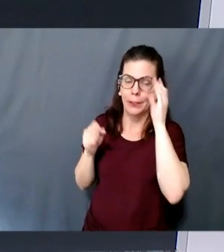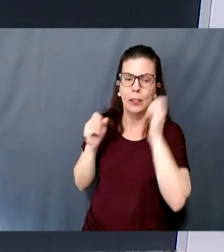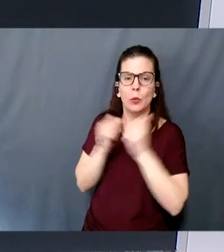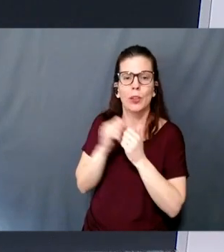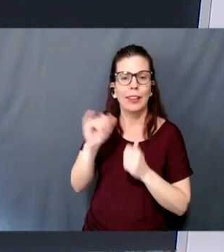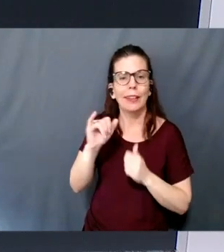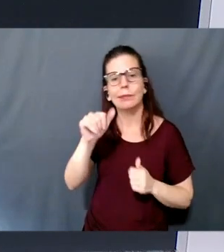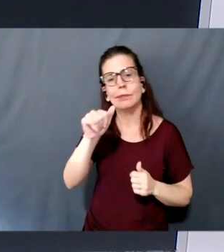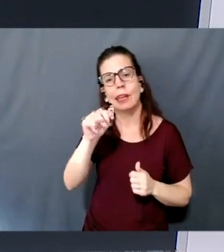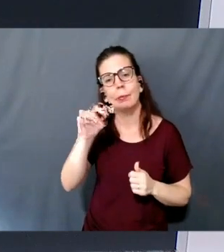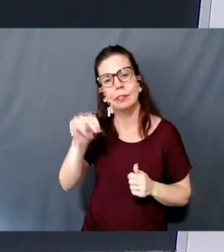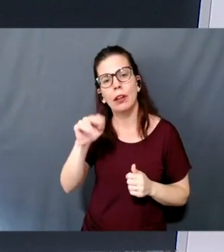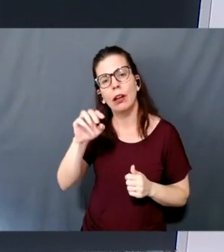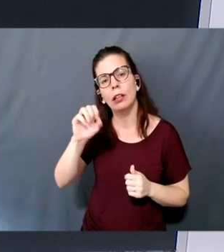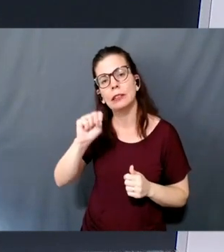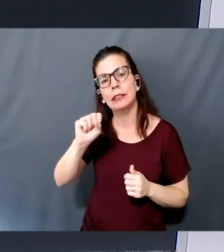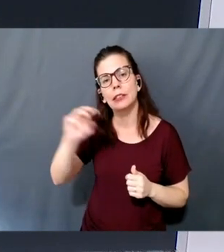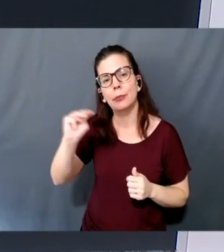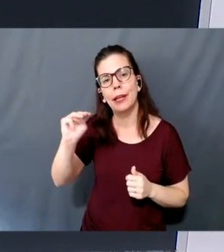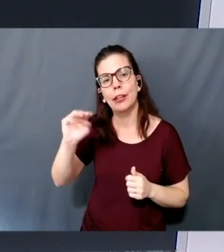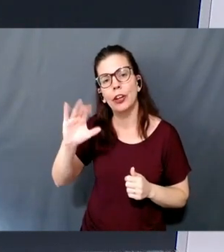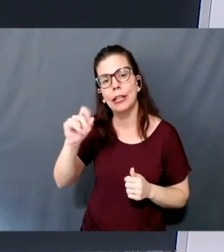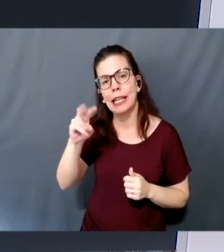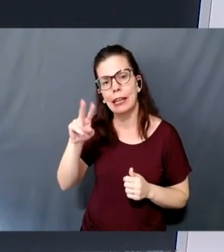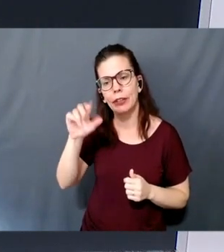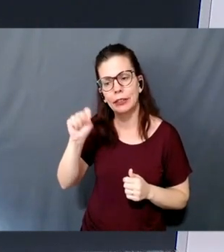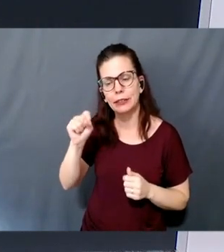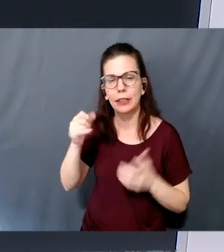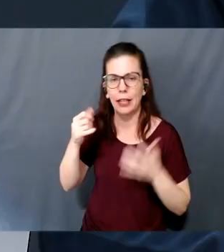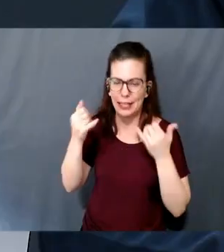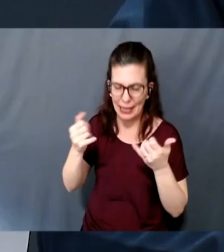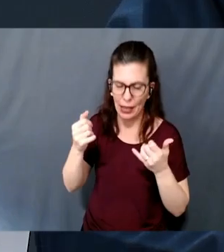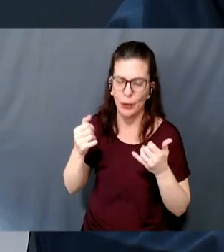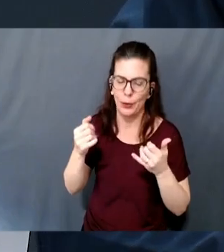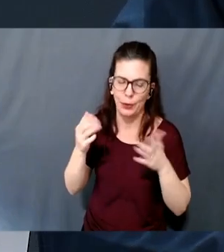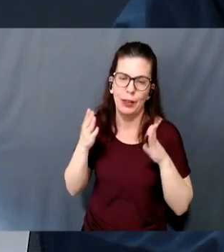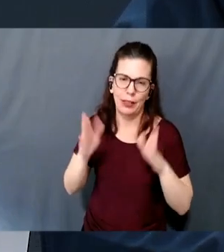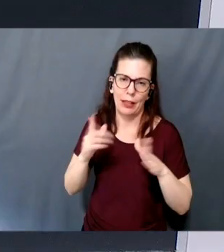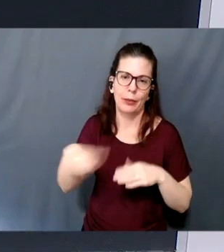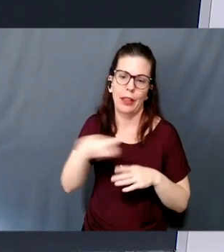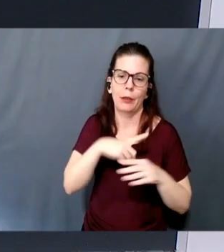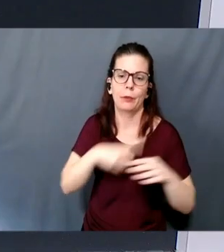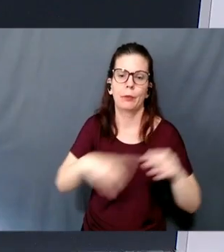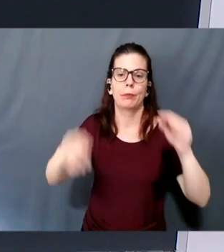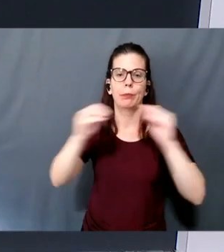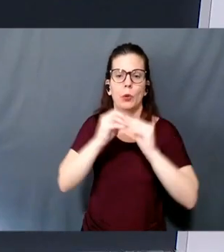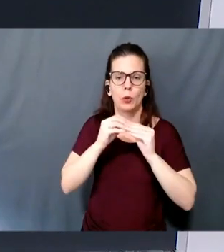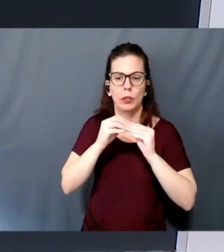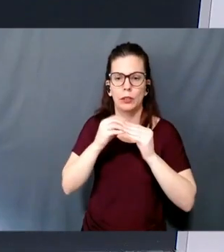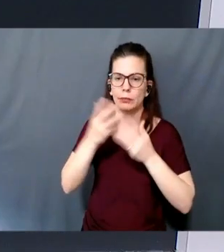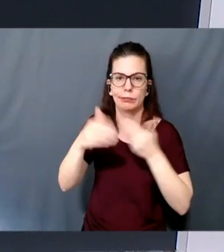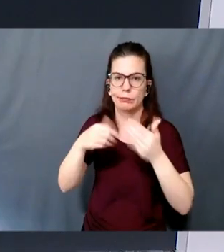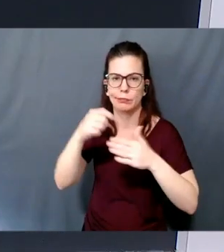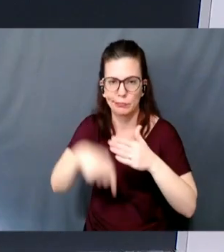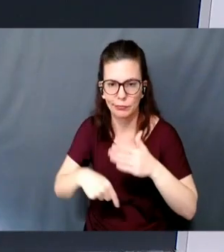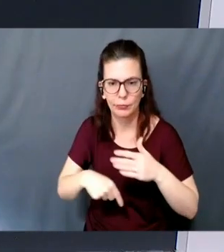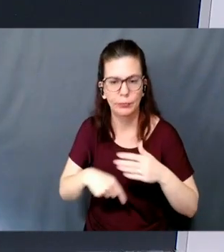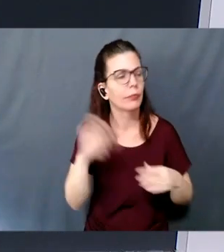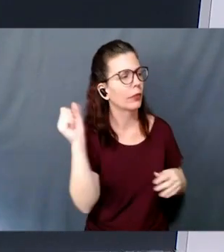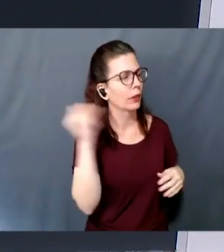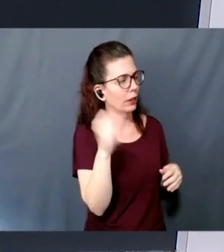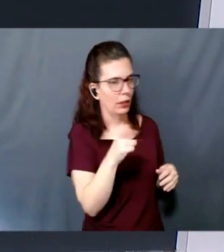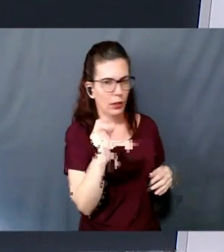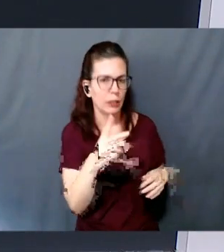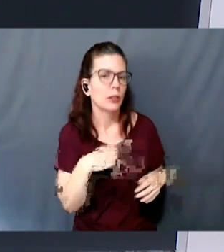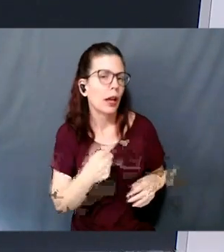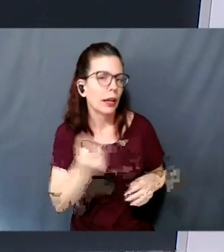Canvas, it now enables them to get a little bit more. Okay, so I understand that this is a step up from the rolling